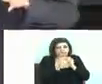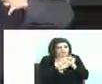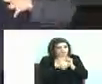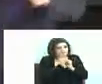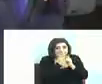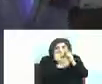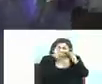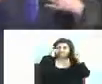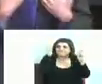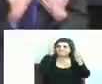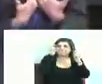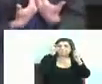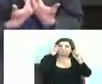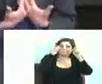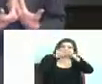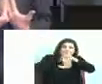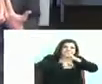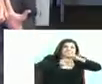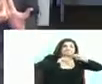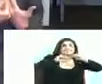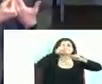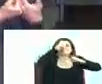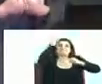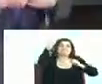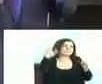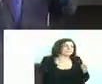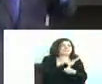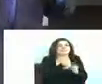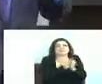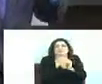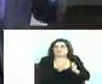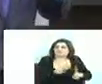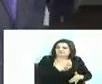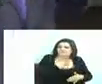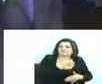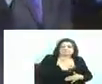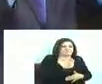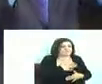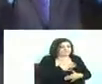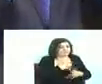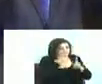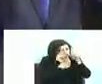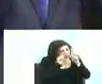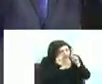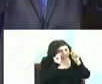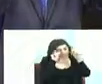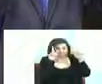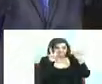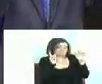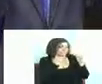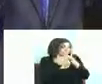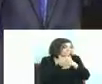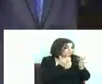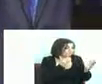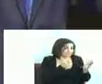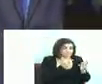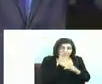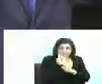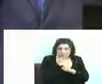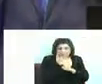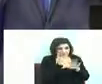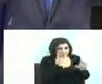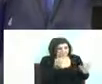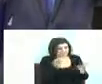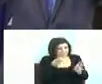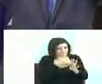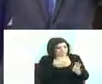Dream, the dream that just fills you up with happiness. Close your eyes or leave them open, but just for a moment, what